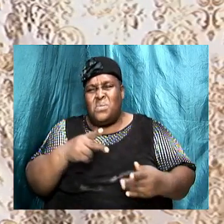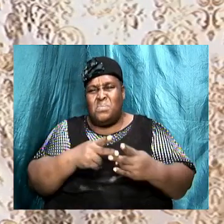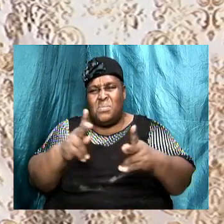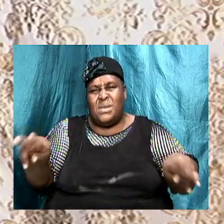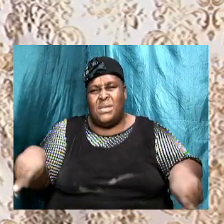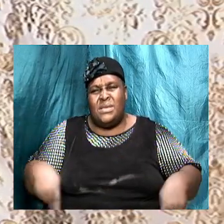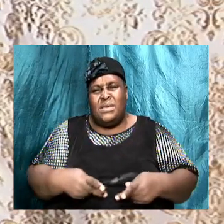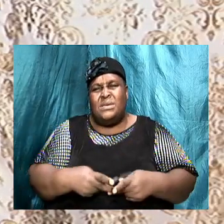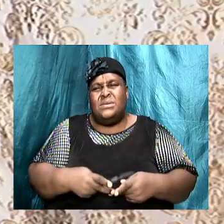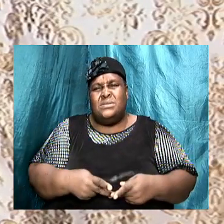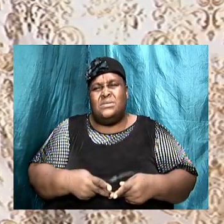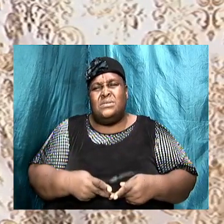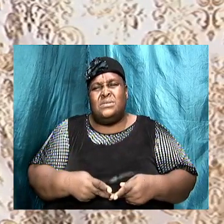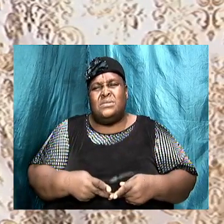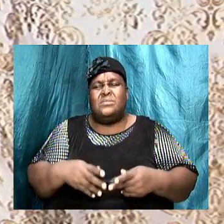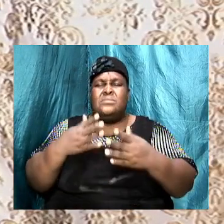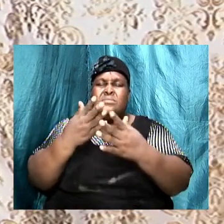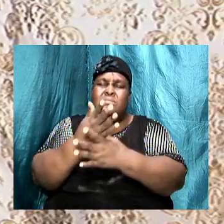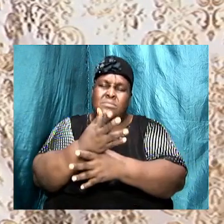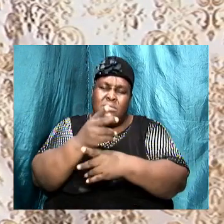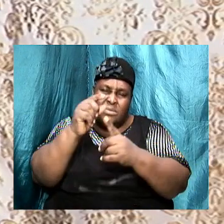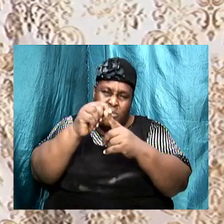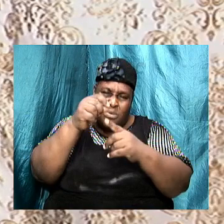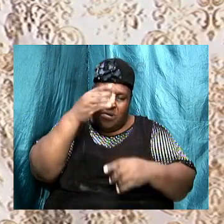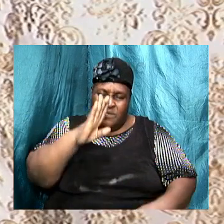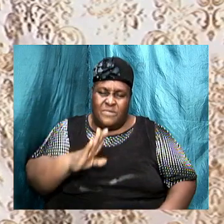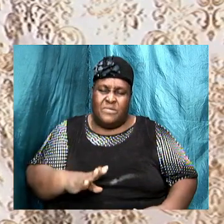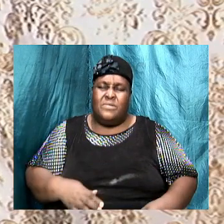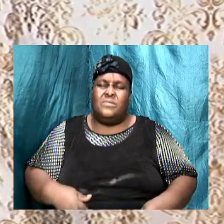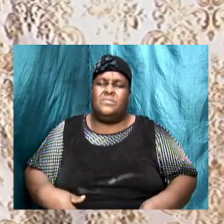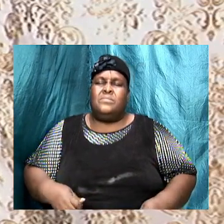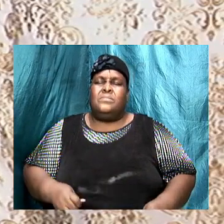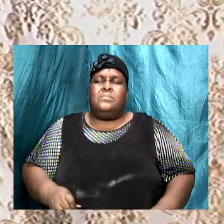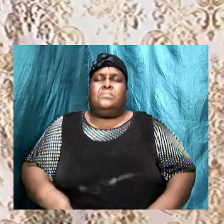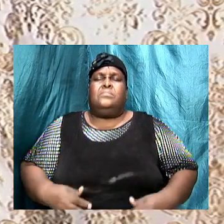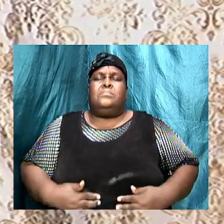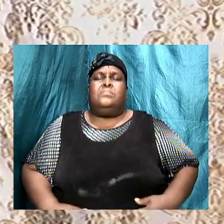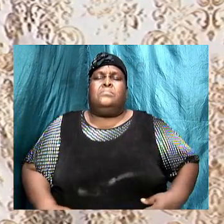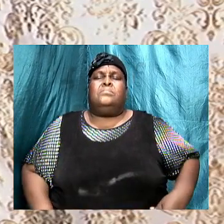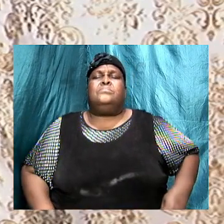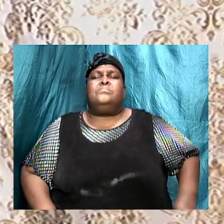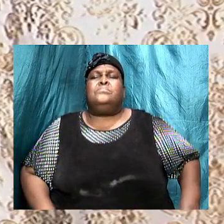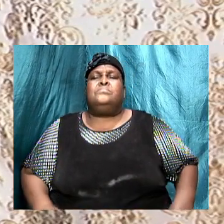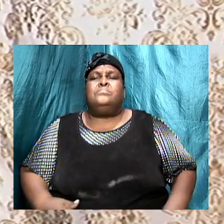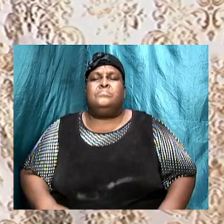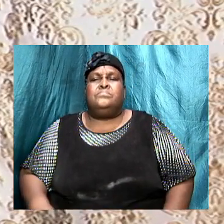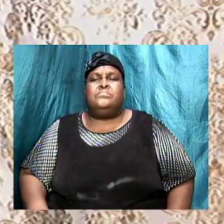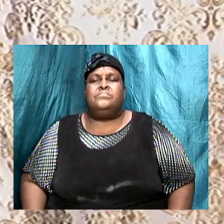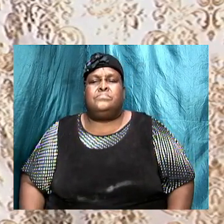life is through the Word of God, the Scriptures, the Bible.